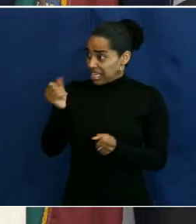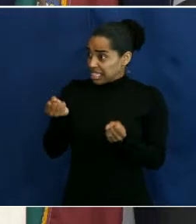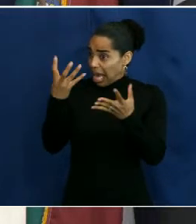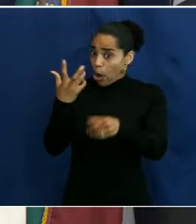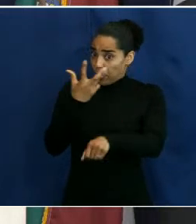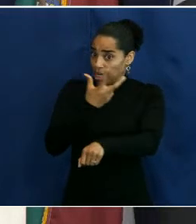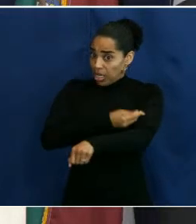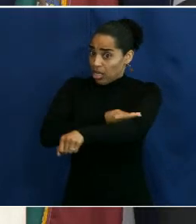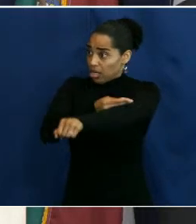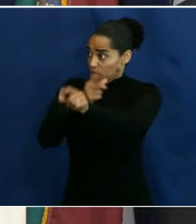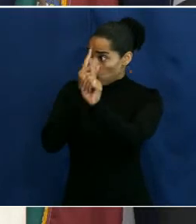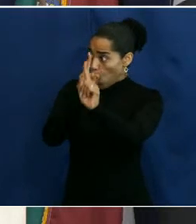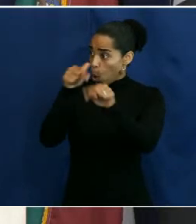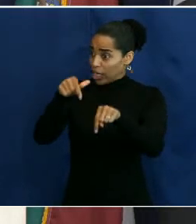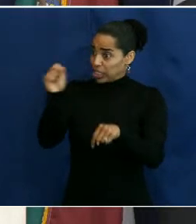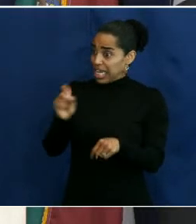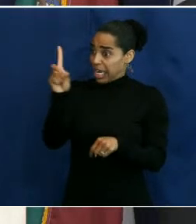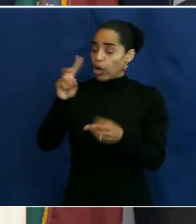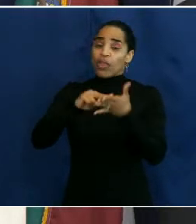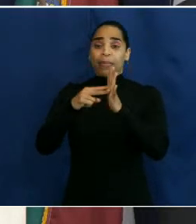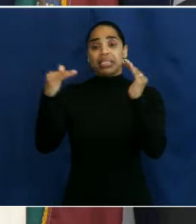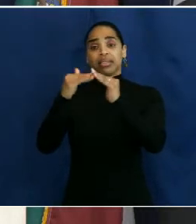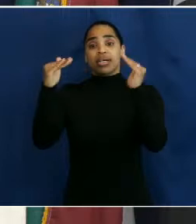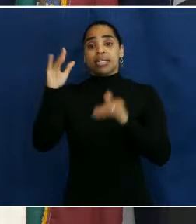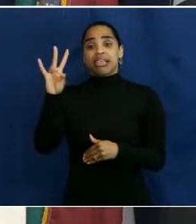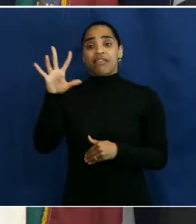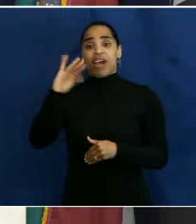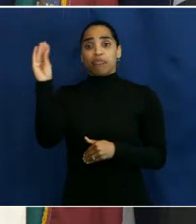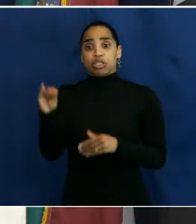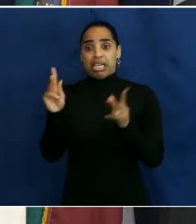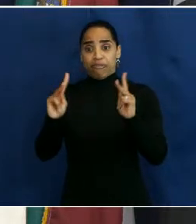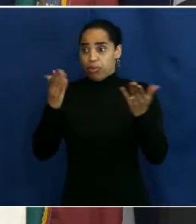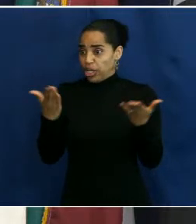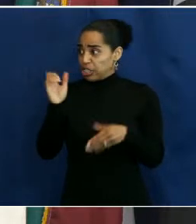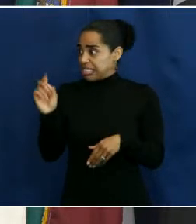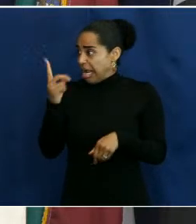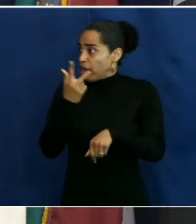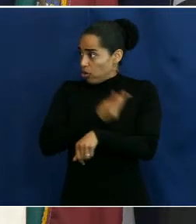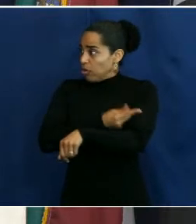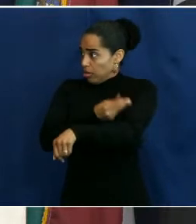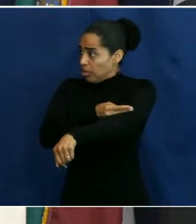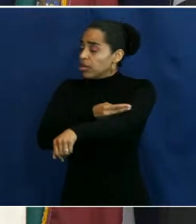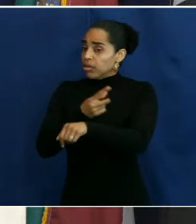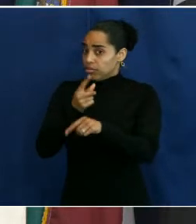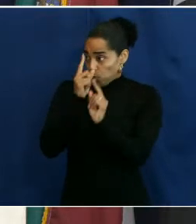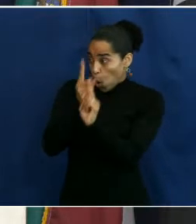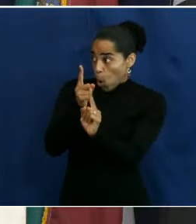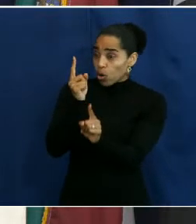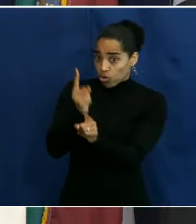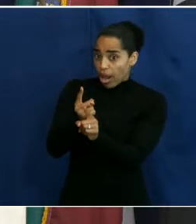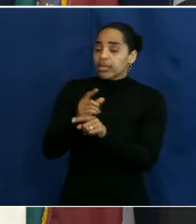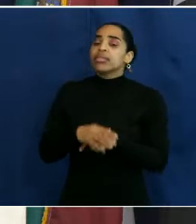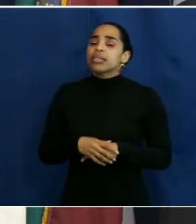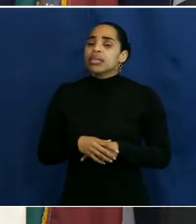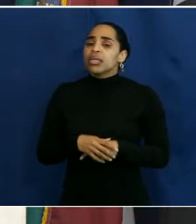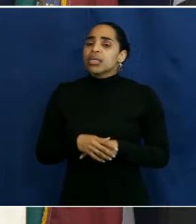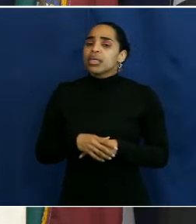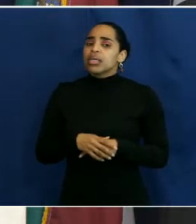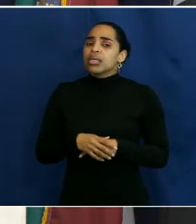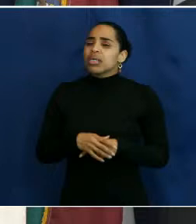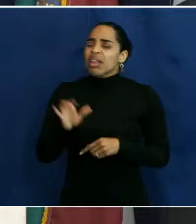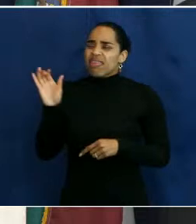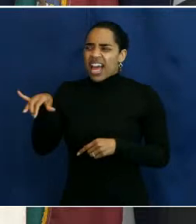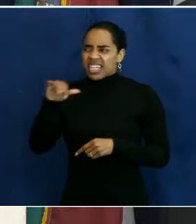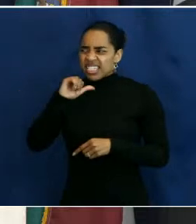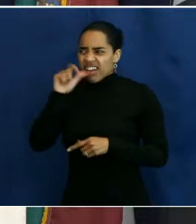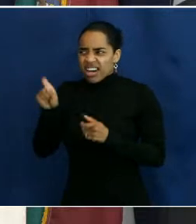vaccinations is the goal, and that would represent about 75% of the population. But that's not quite